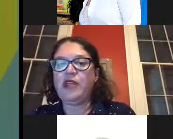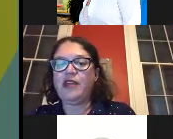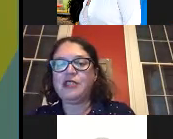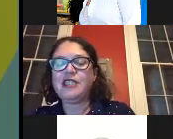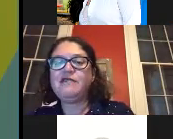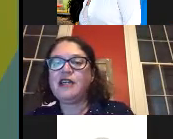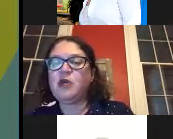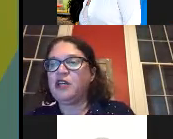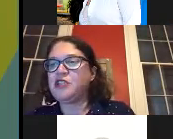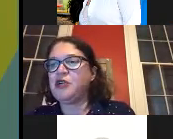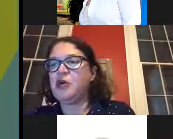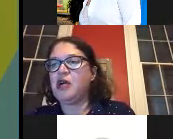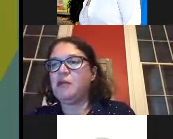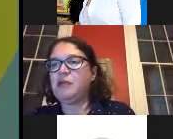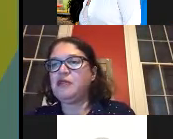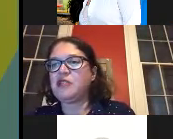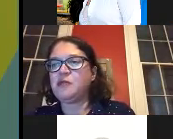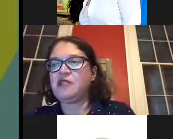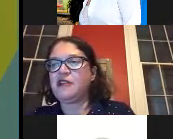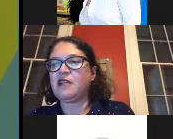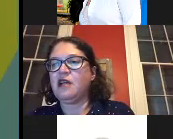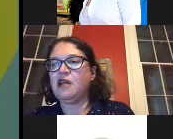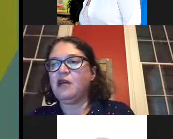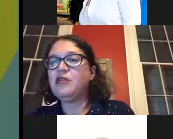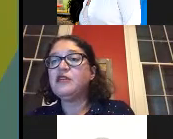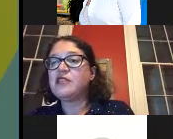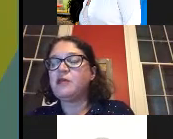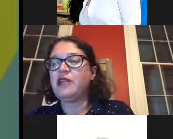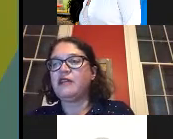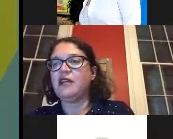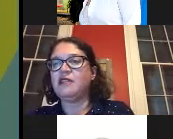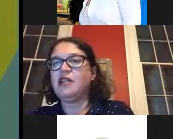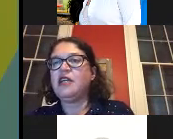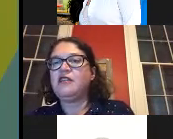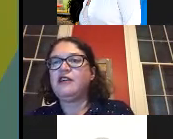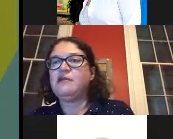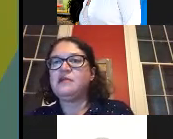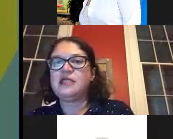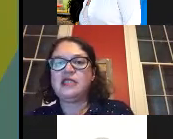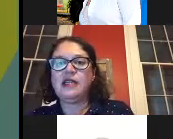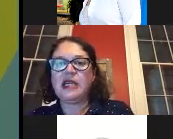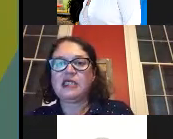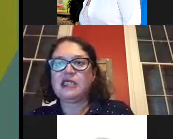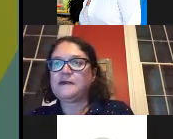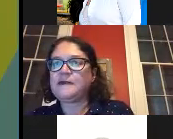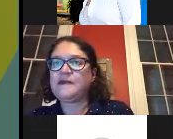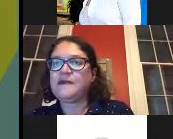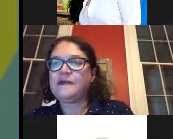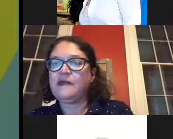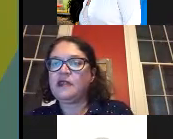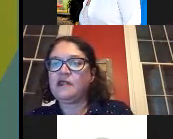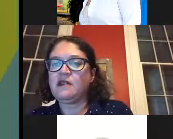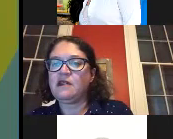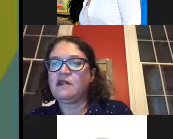When we have received them, we also post the specific approvals that we have gotten from CMS.